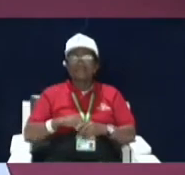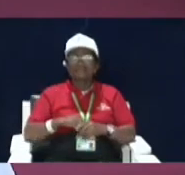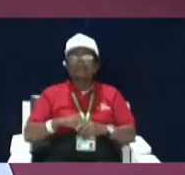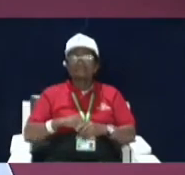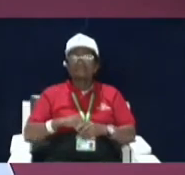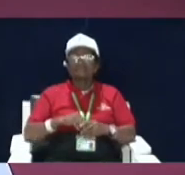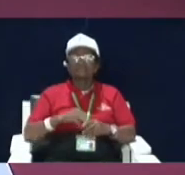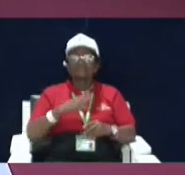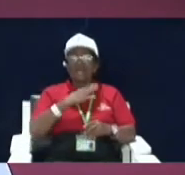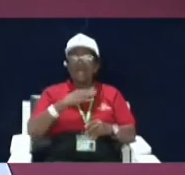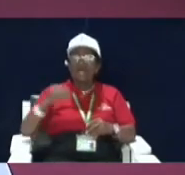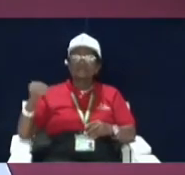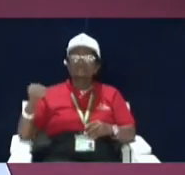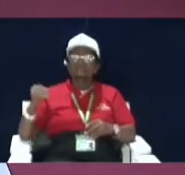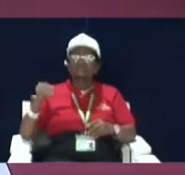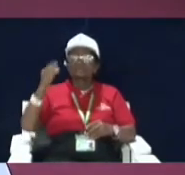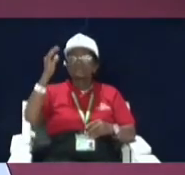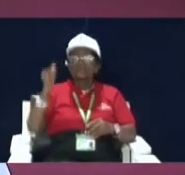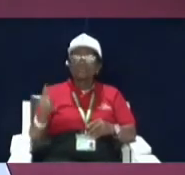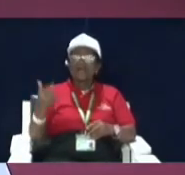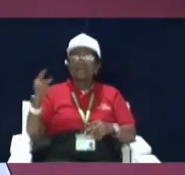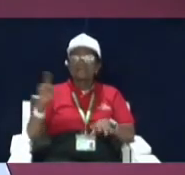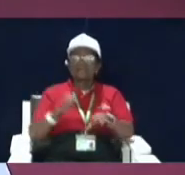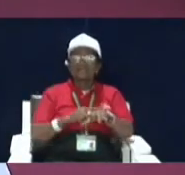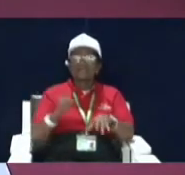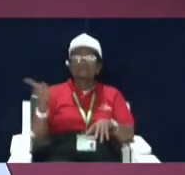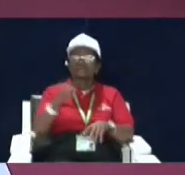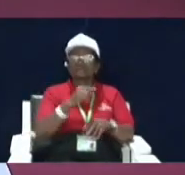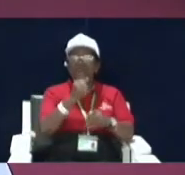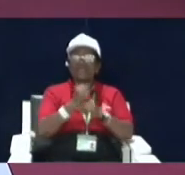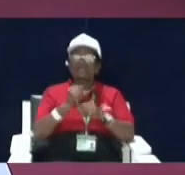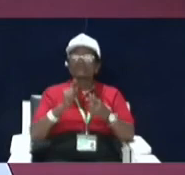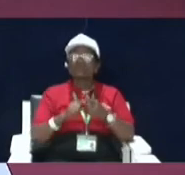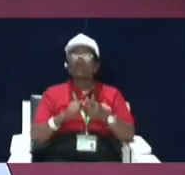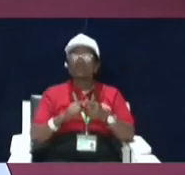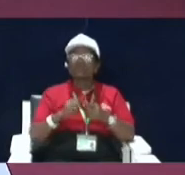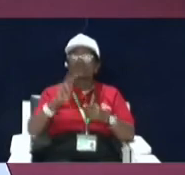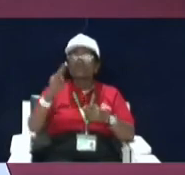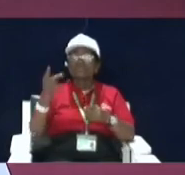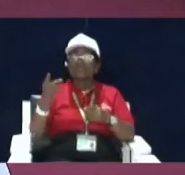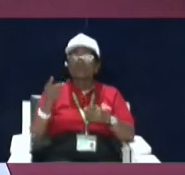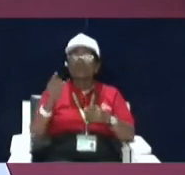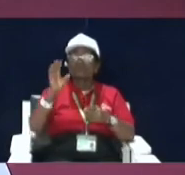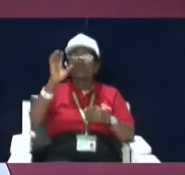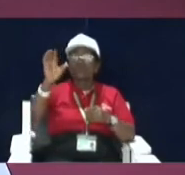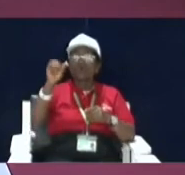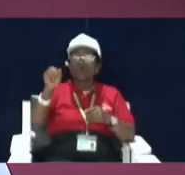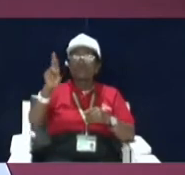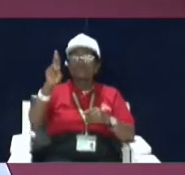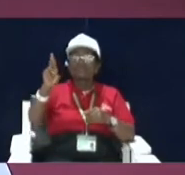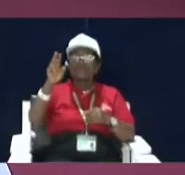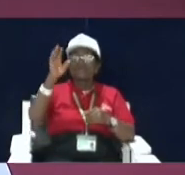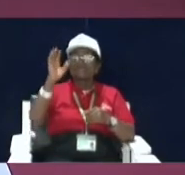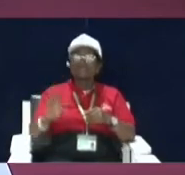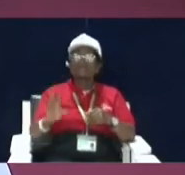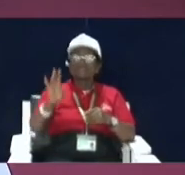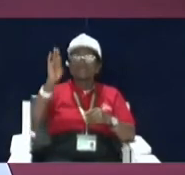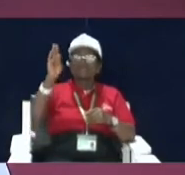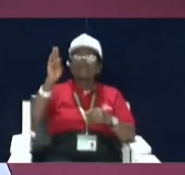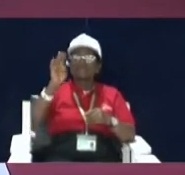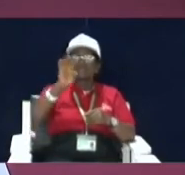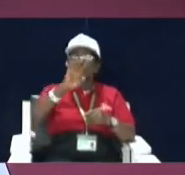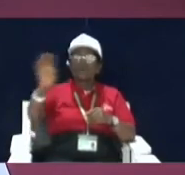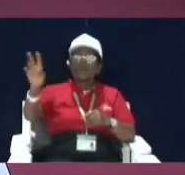And then by the time you get to 2 Corinthians chapter 7, verse 2, 2 Corinthians 7, verse 2,